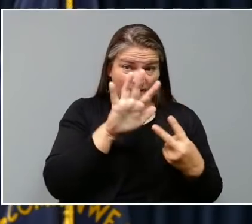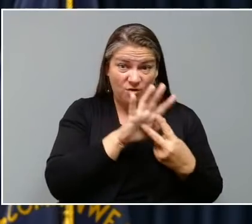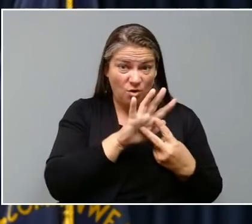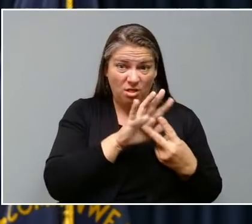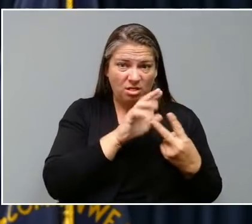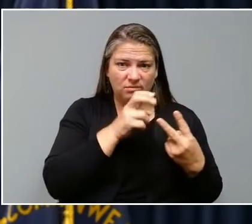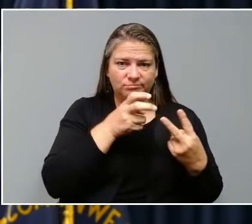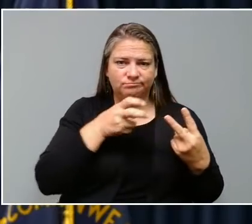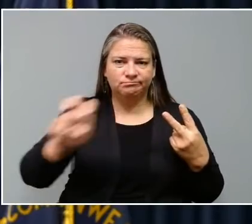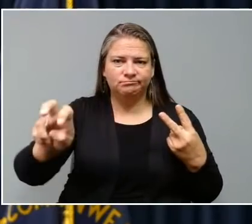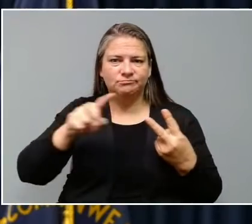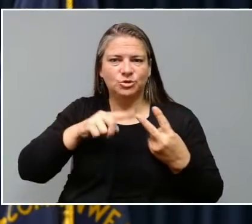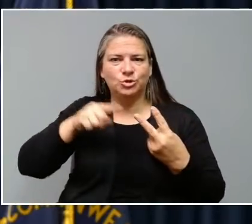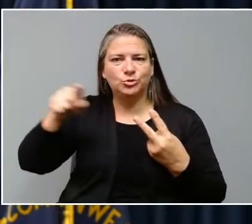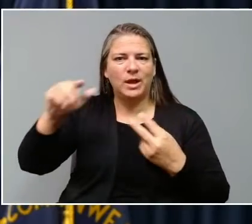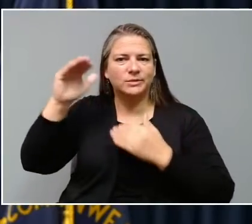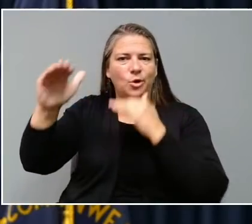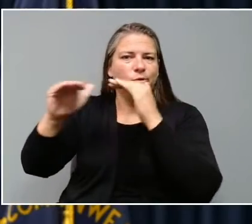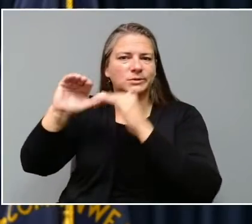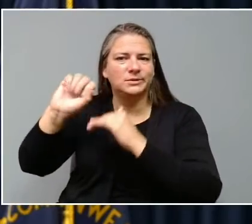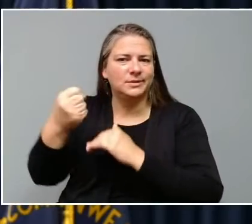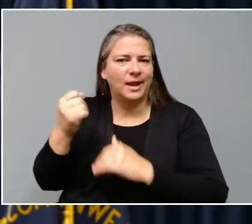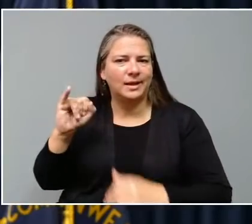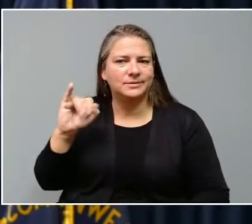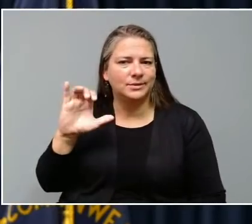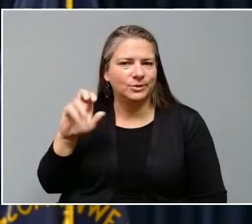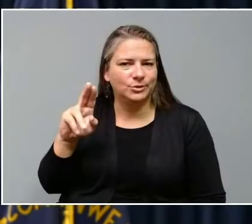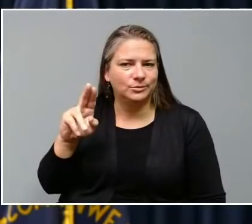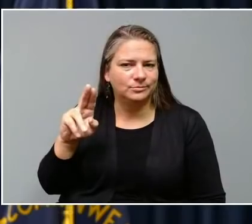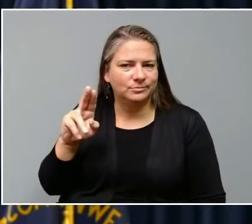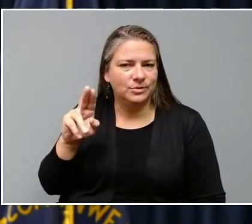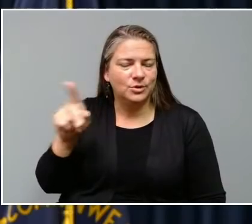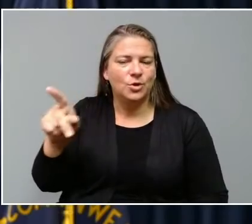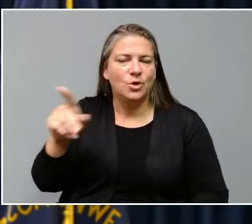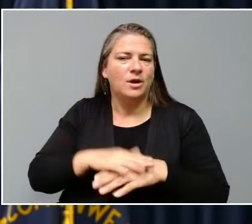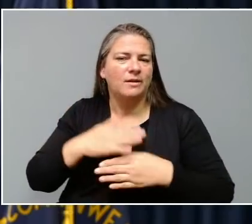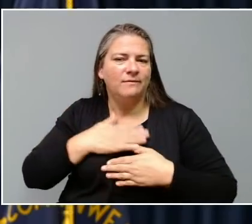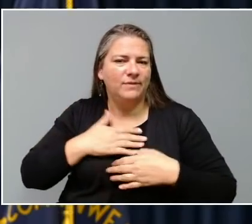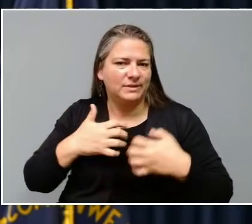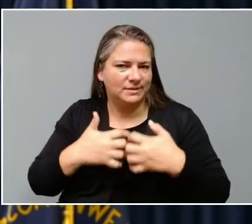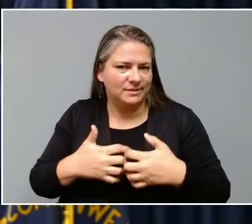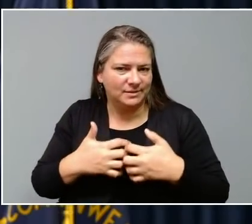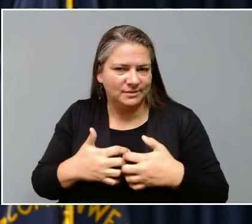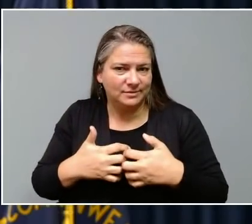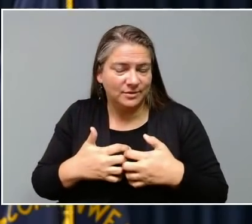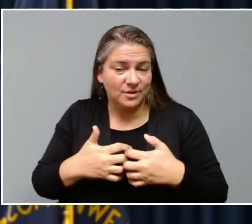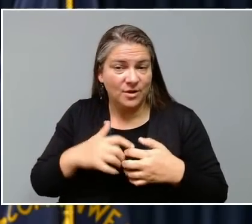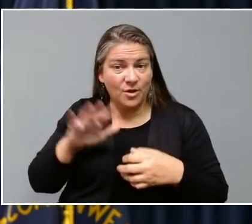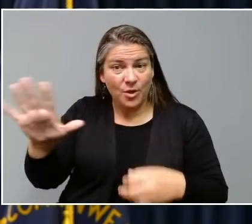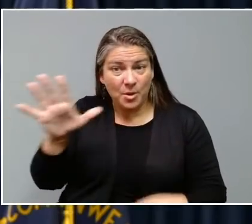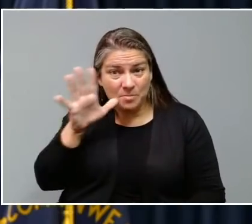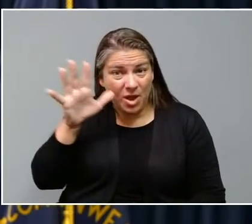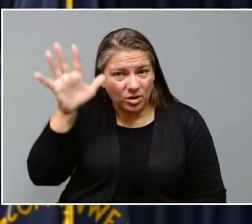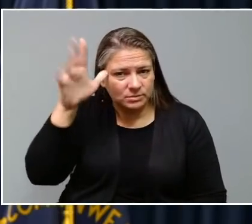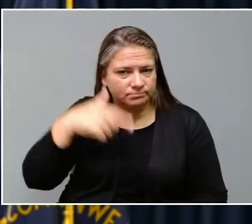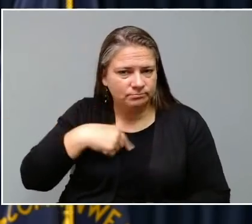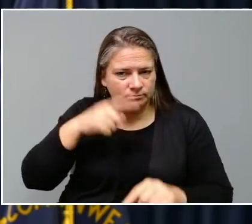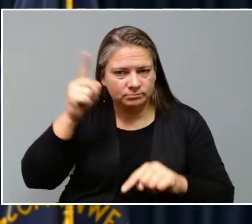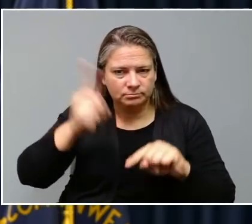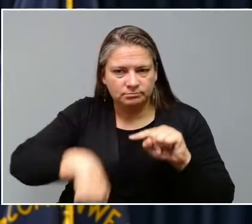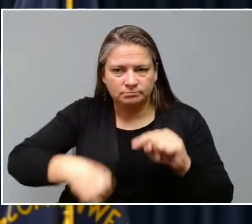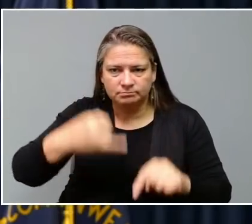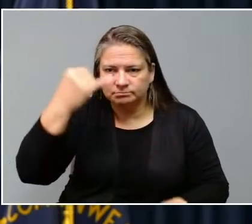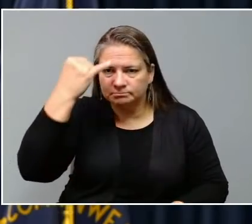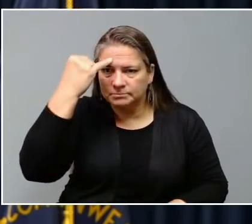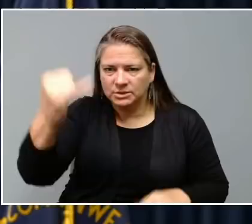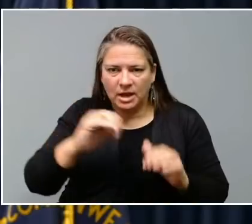on vents. And to the parents that have kids in that situation, I can't imagine what it must feel like to look